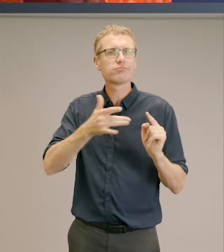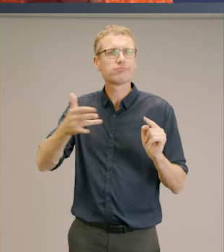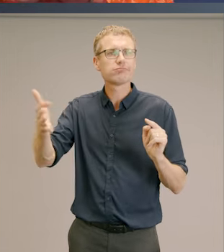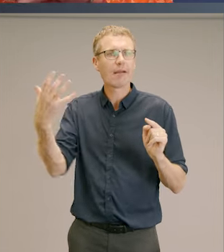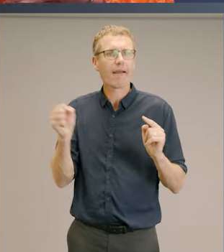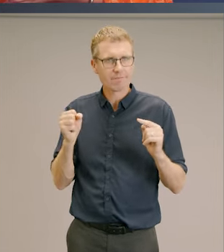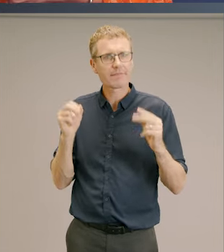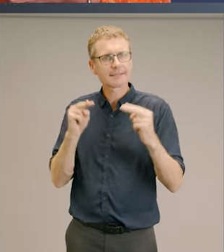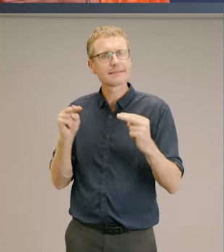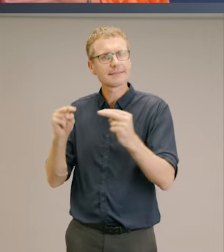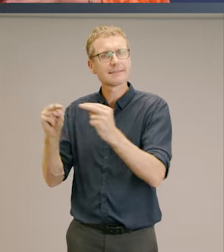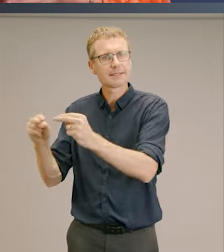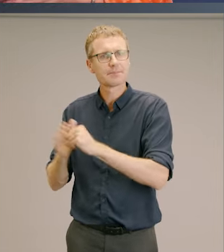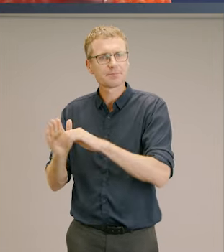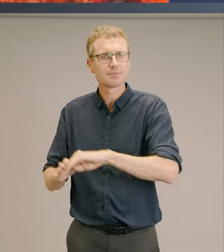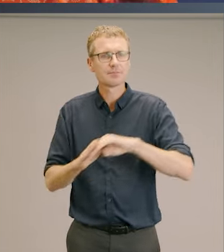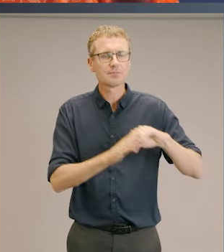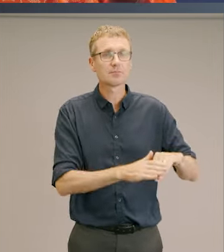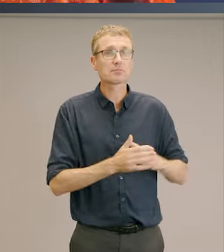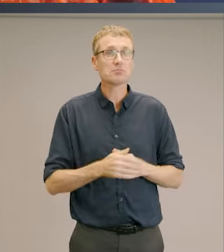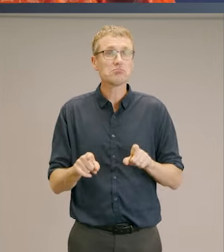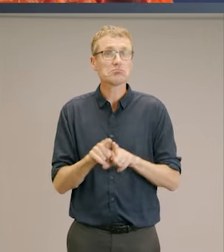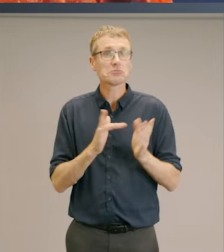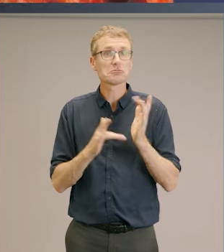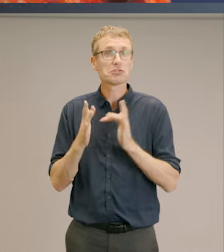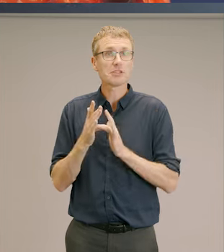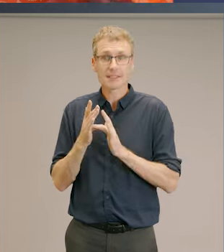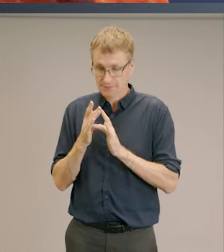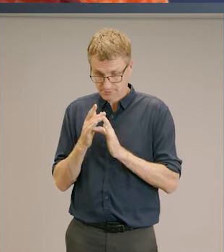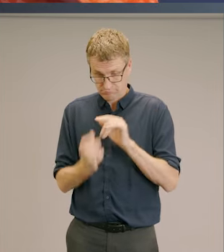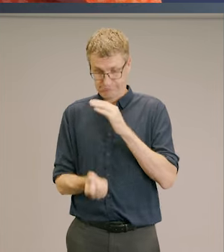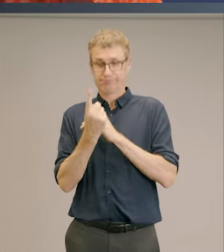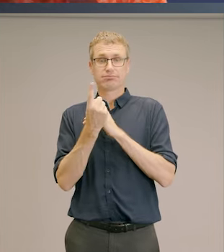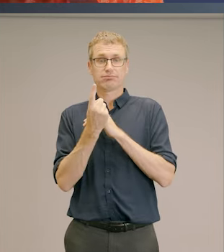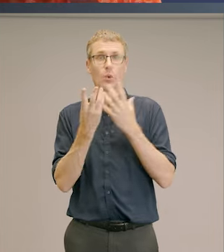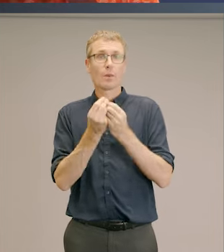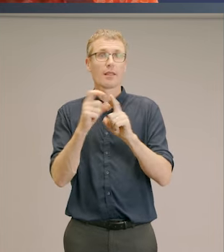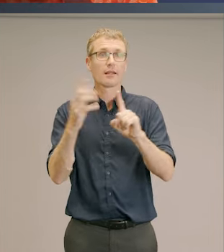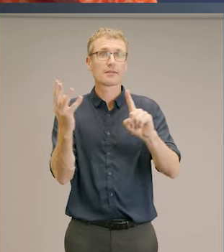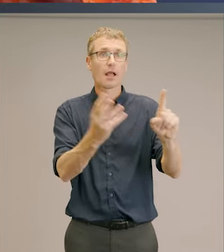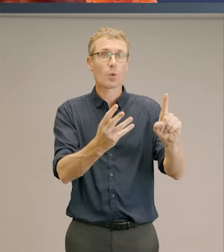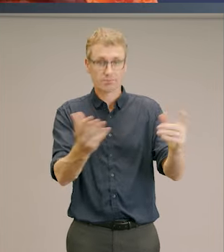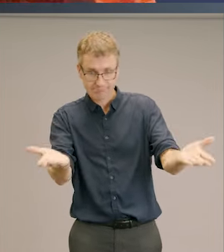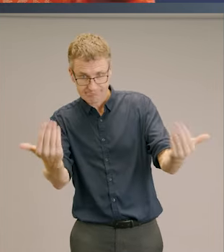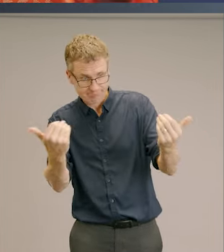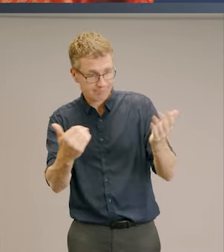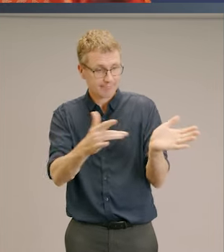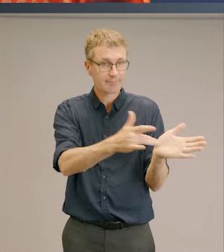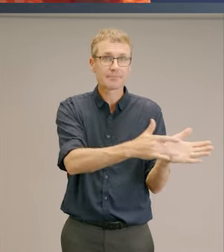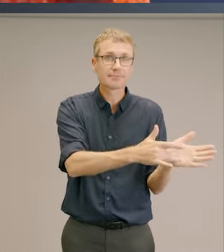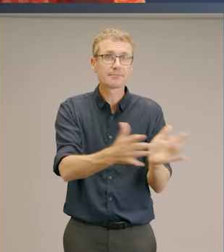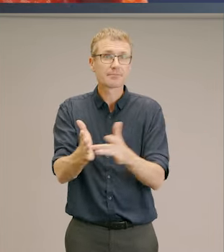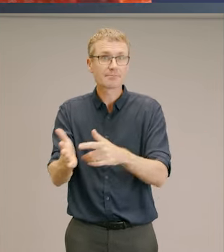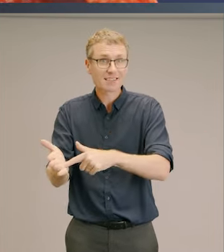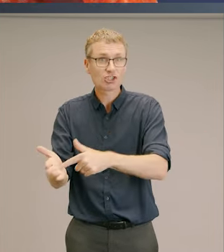resurrection before Pentecost. There was bodily verification. Jesus appeared. He suddenly just appeared in a room with the disciples and he said,